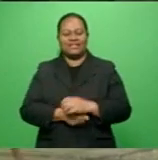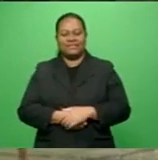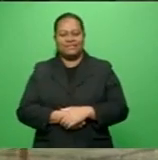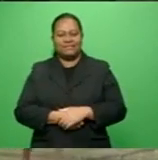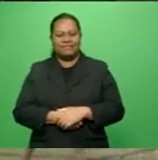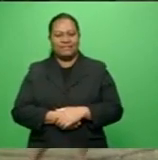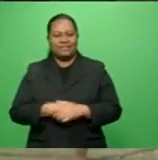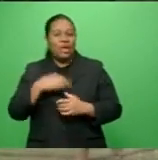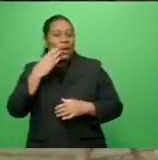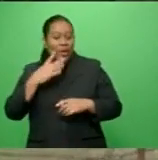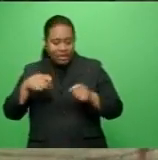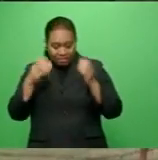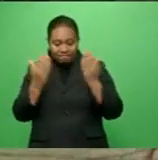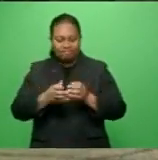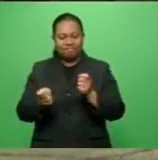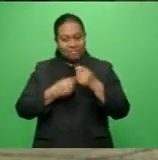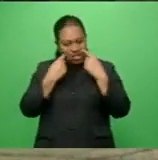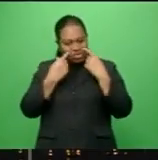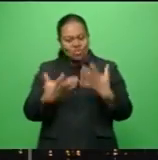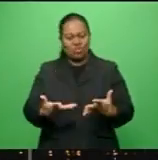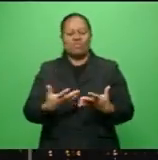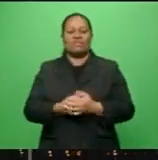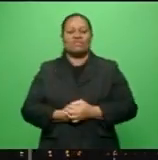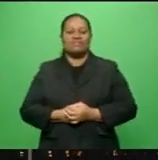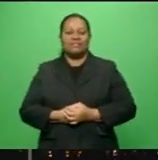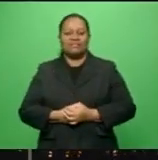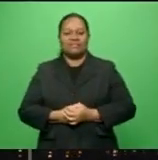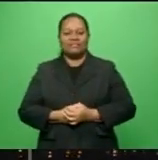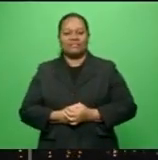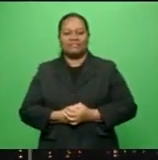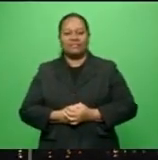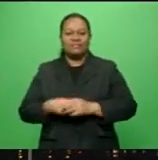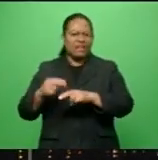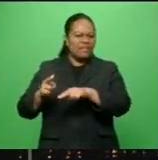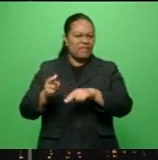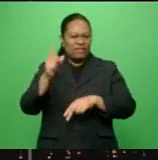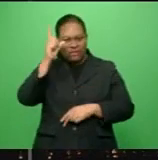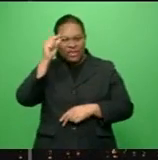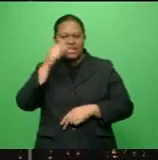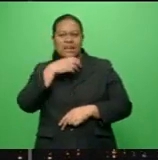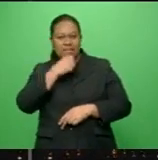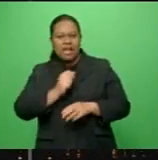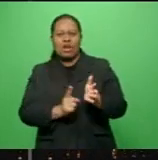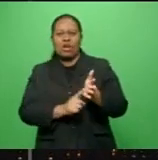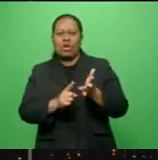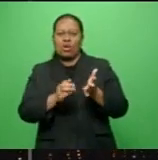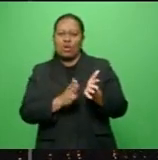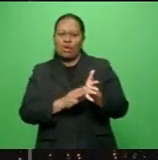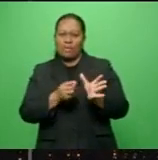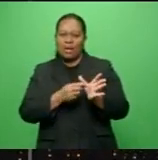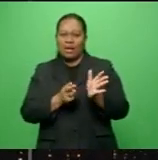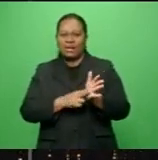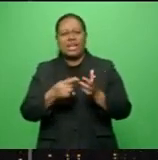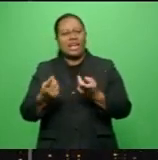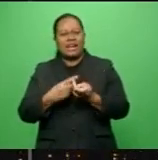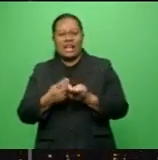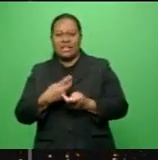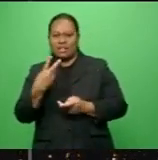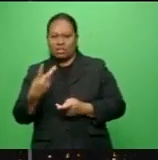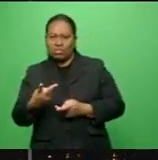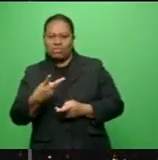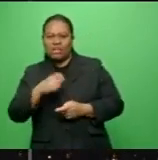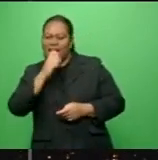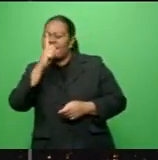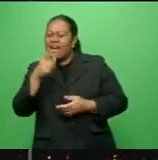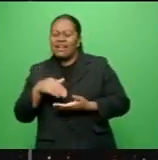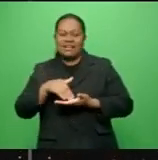we focus on discipline, then the result will just speak for itself. Fijians Frank Lomani, Isi Naisarani and Marika Kroembete couldn't help the